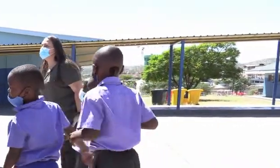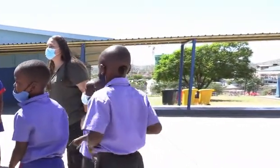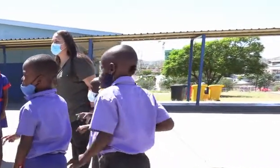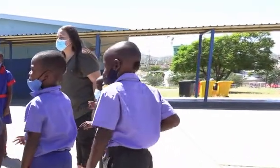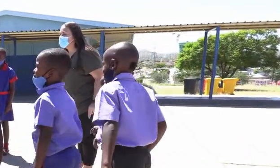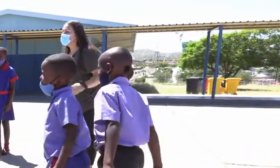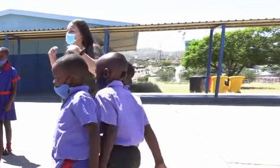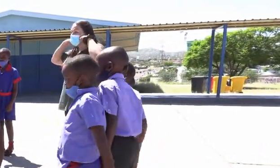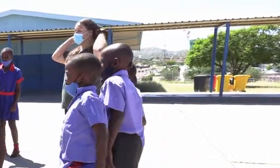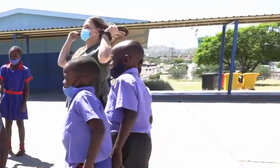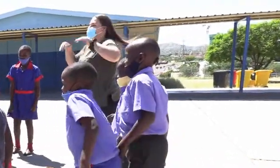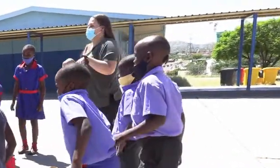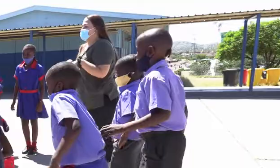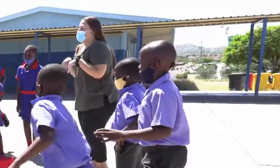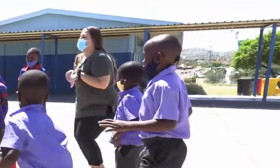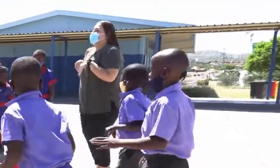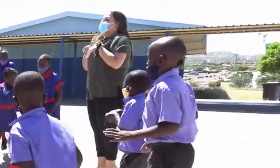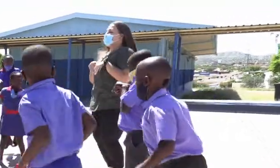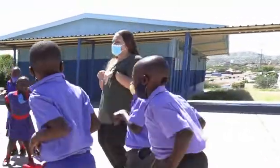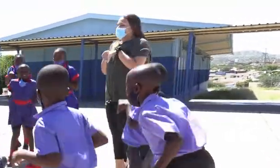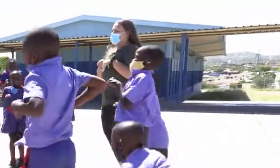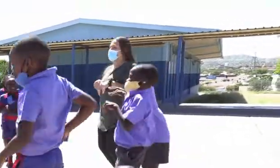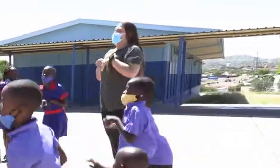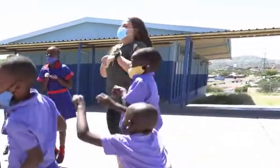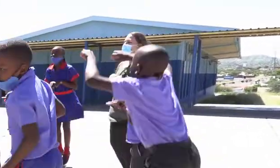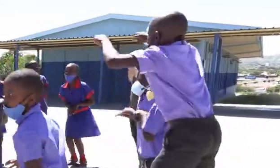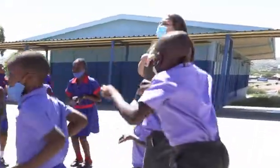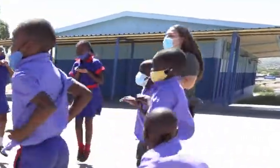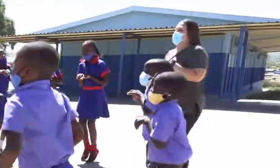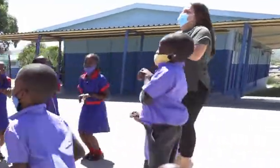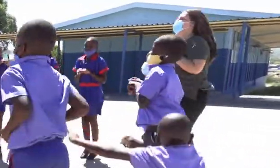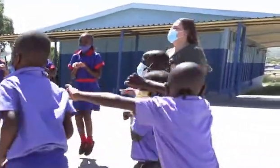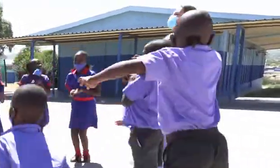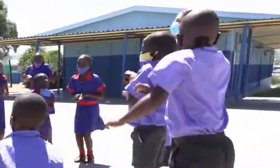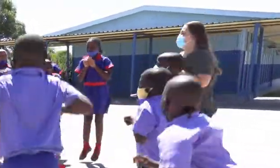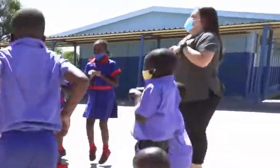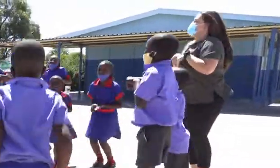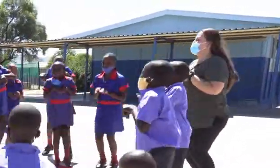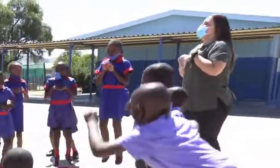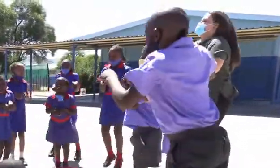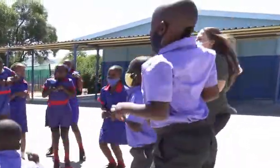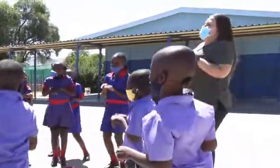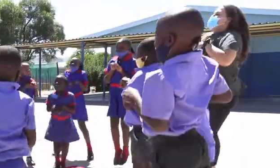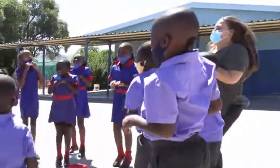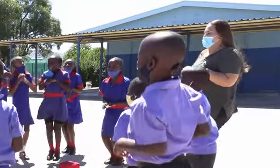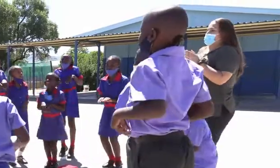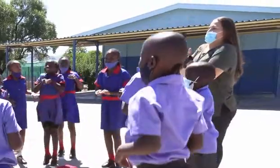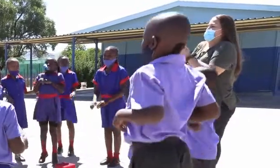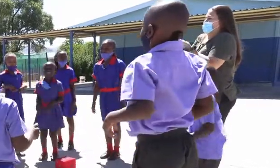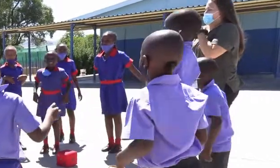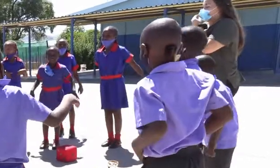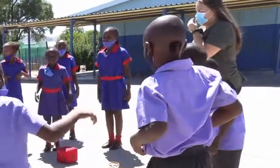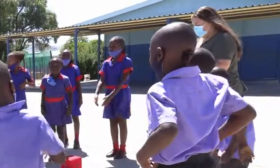What was number two? Bunny hops. One, two, three, four,